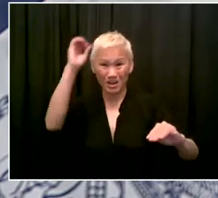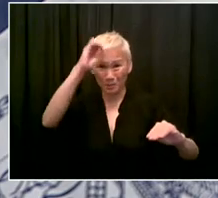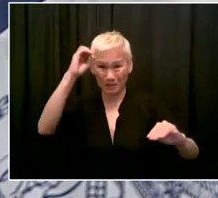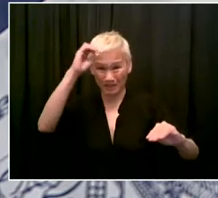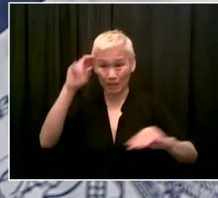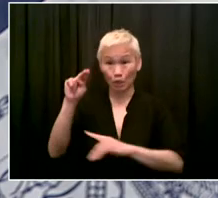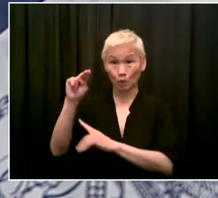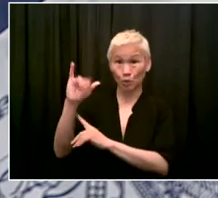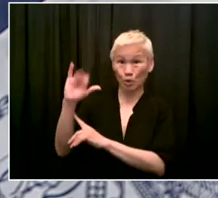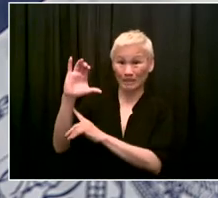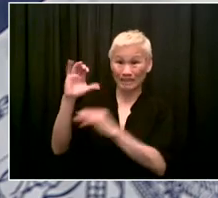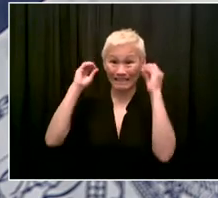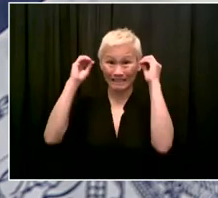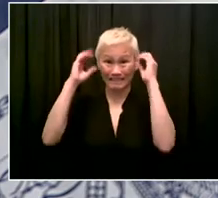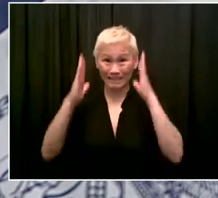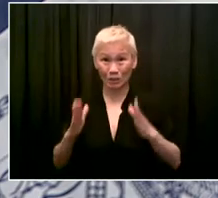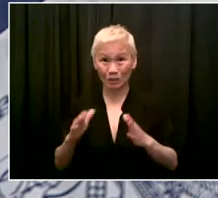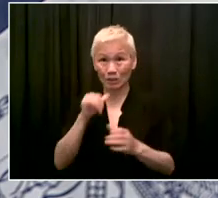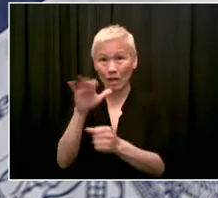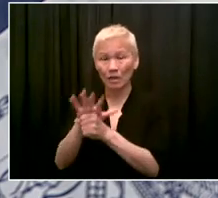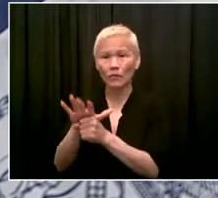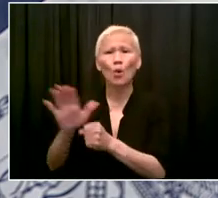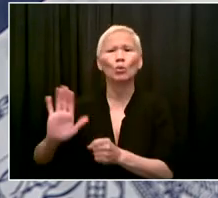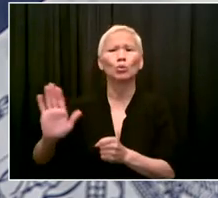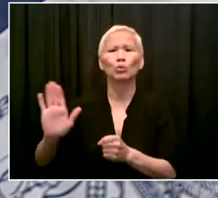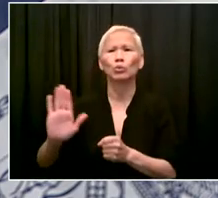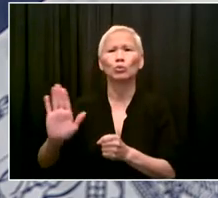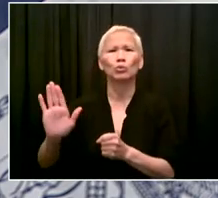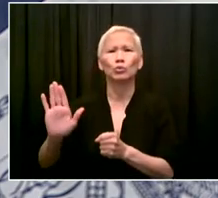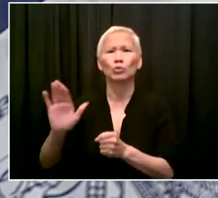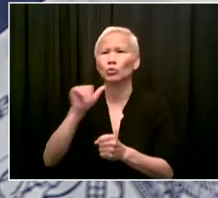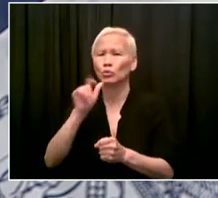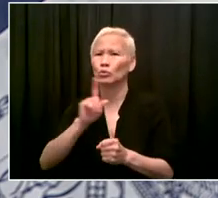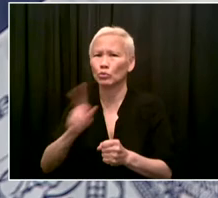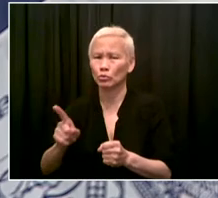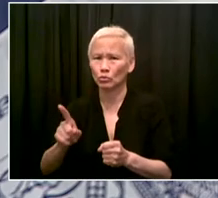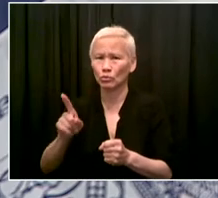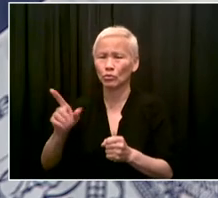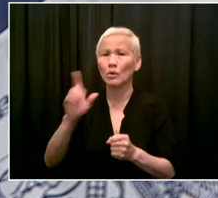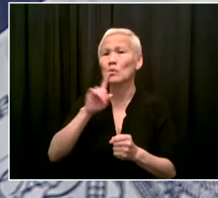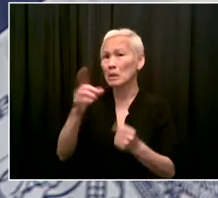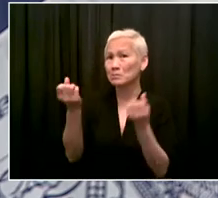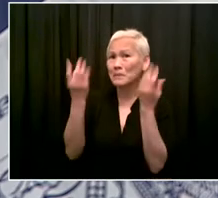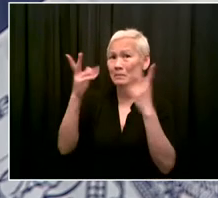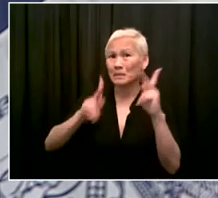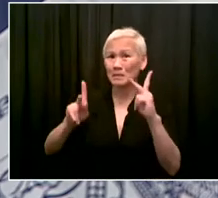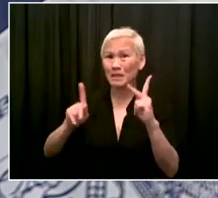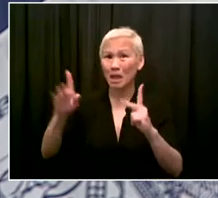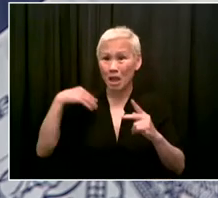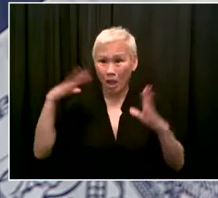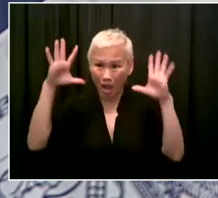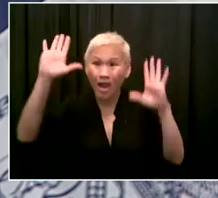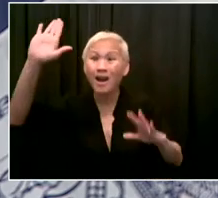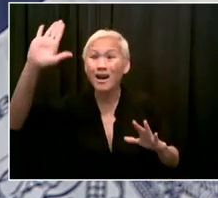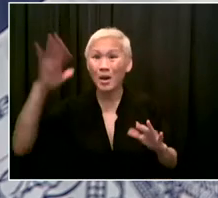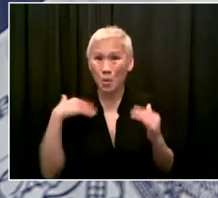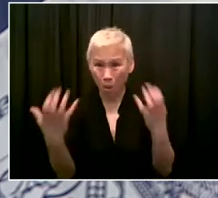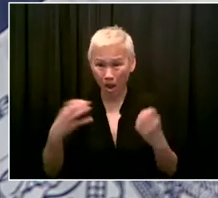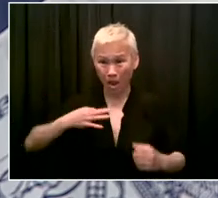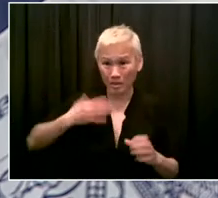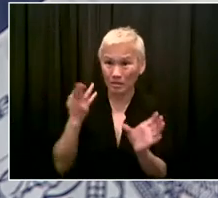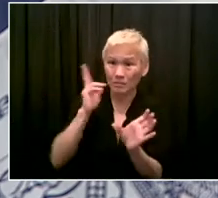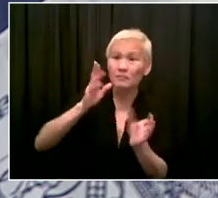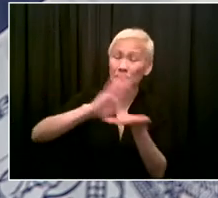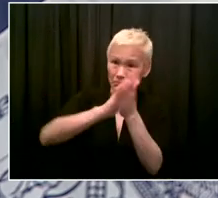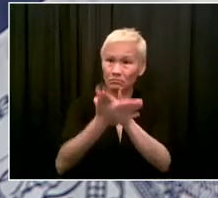shortage. In fact, we've had a huge number of people who want to be New York City teachers. I literally regularly